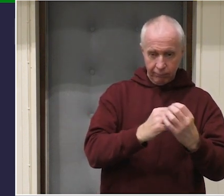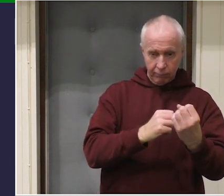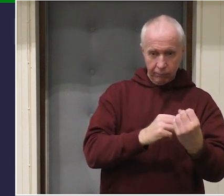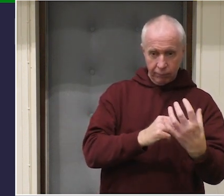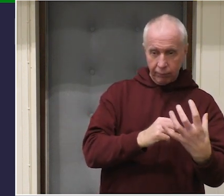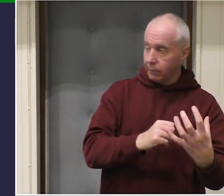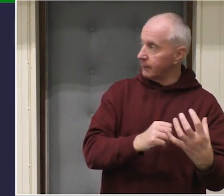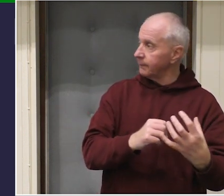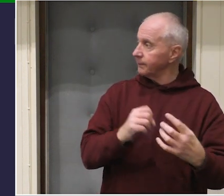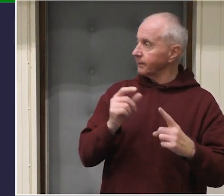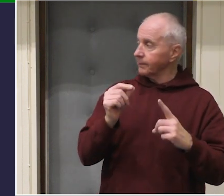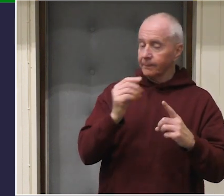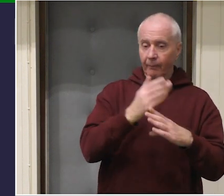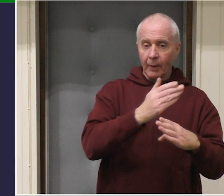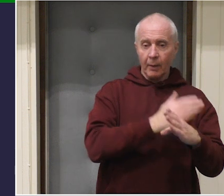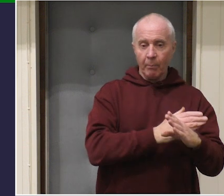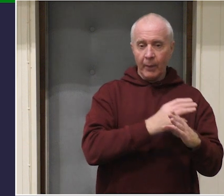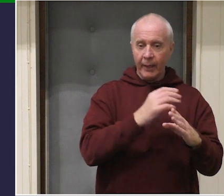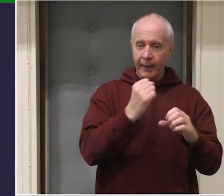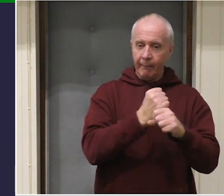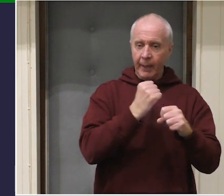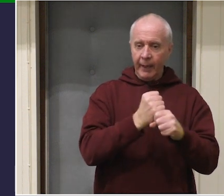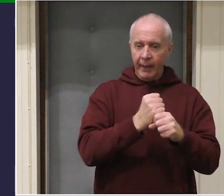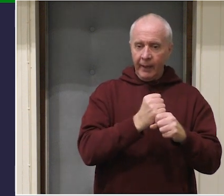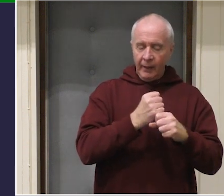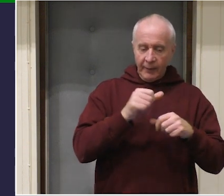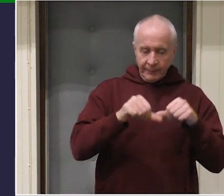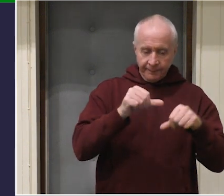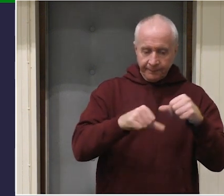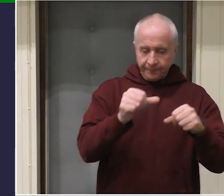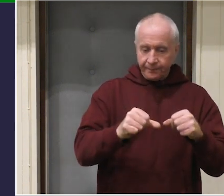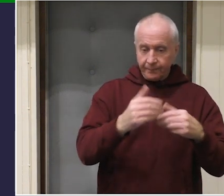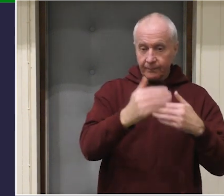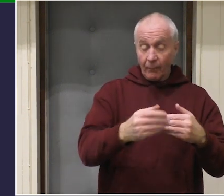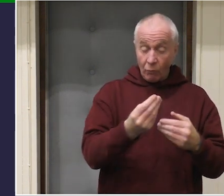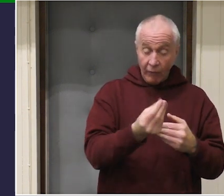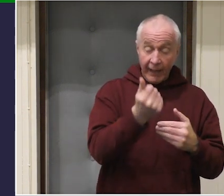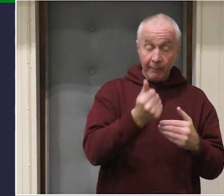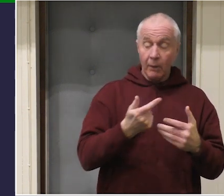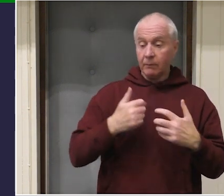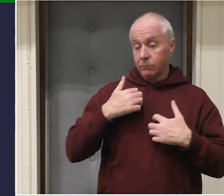them in what we call the pre-main sequence phase. Rare, but very interesting.